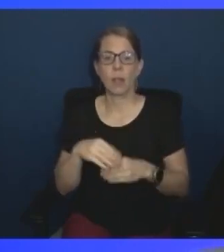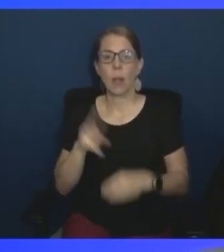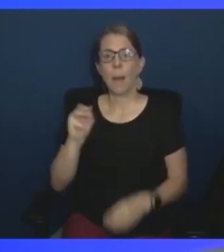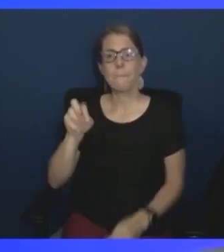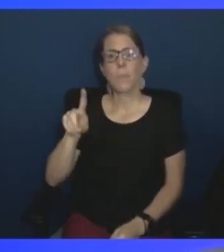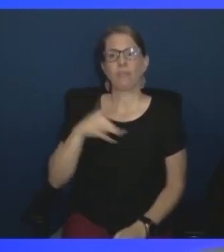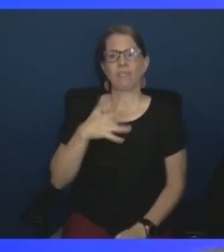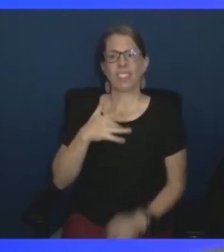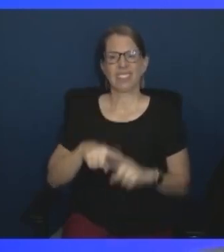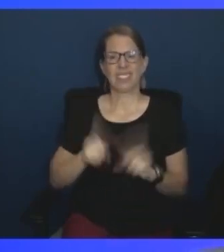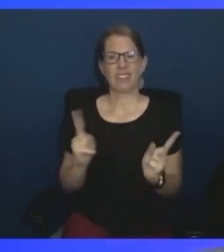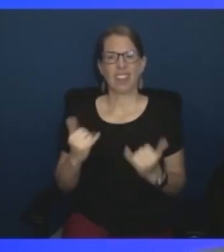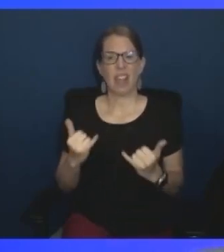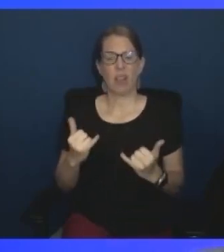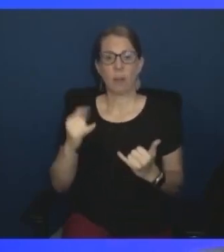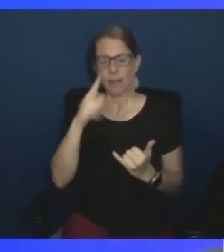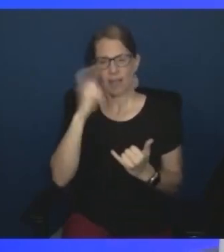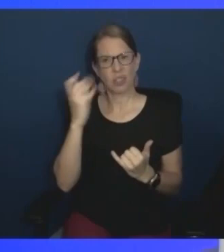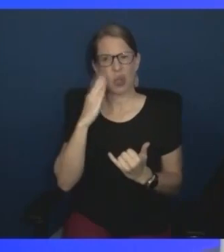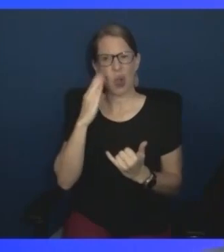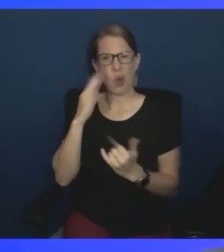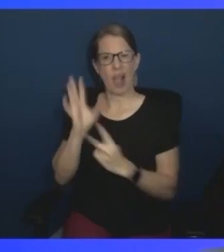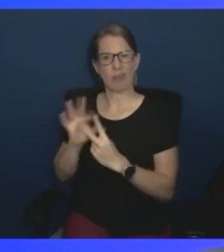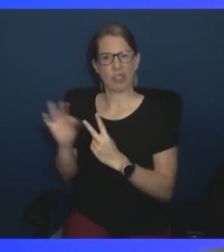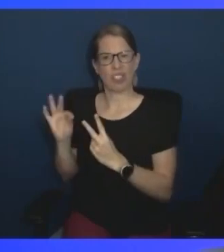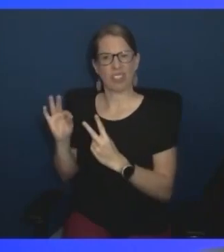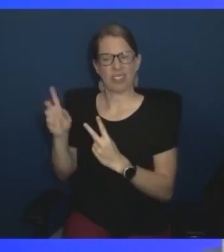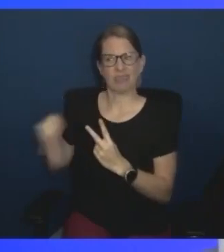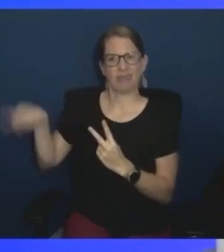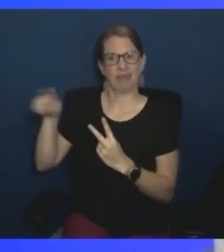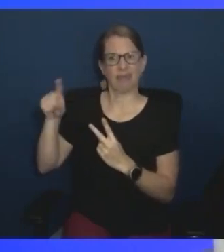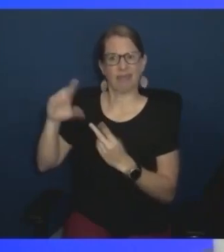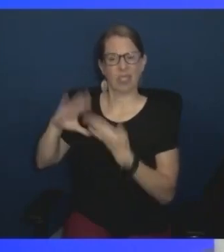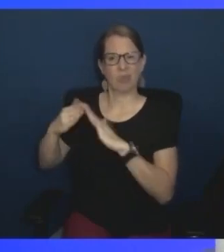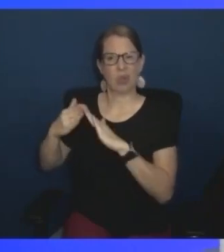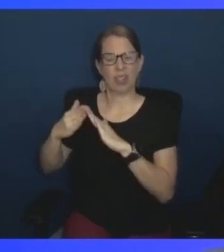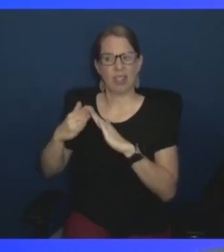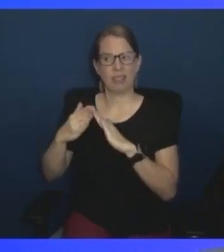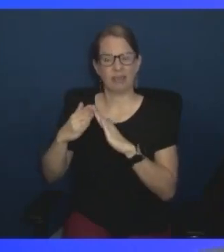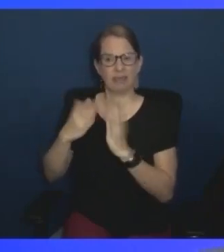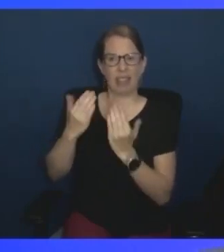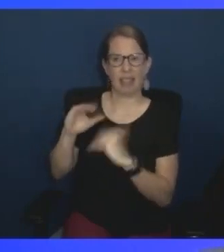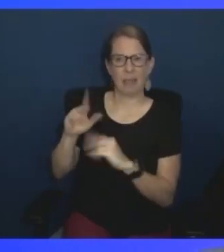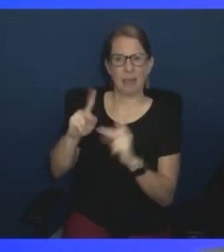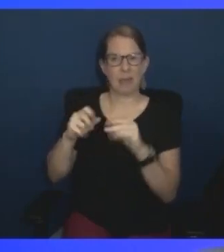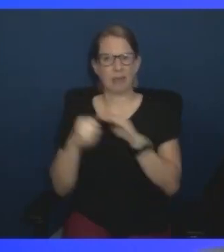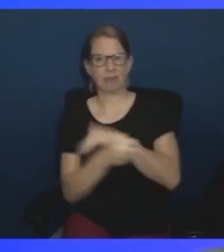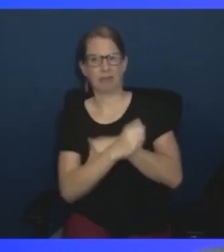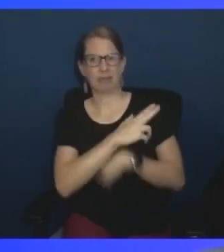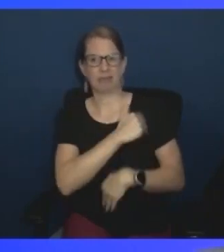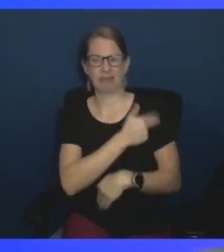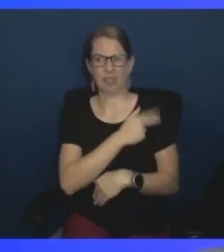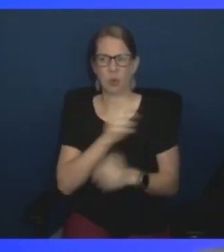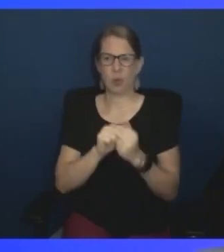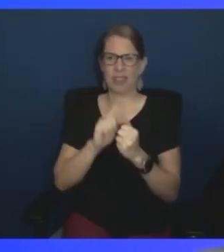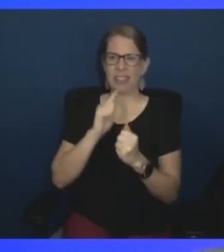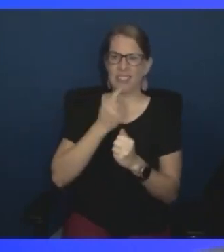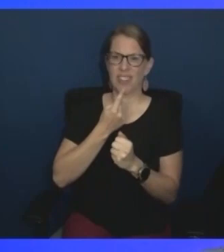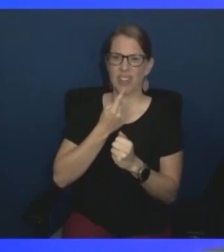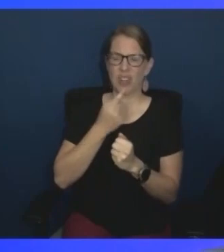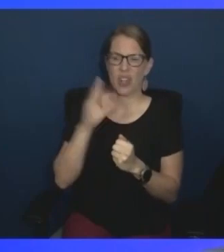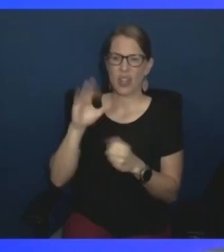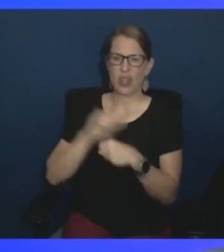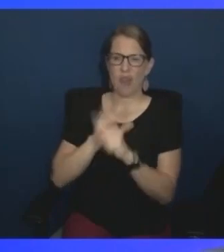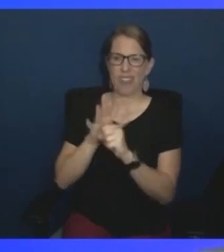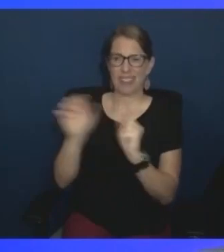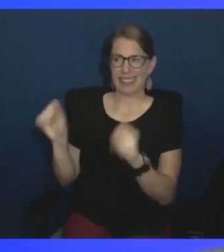that there's options out there to limit the amount of folks that are coming into the hospital with severe COVID. And so I think that's really